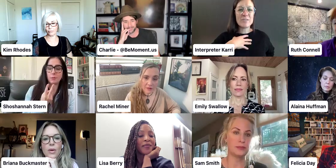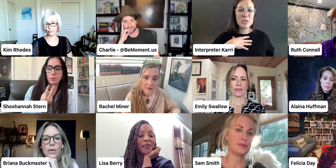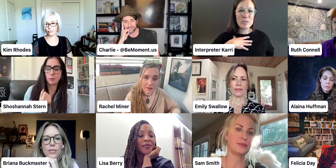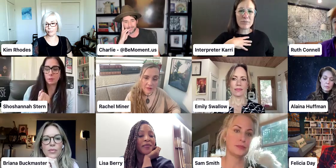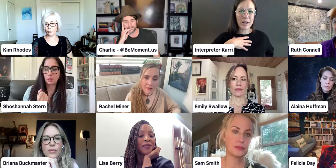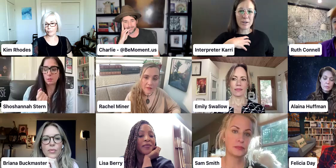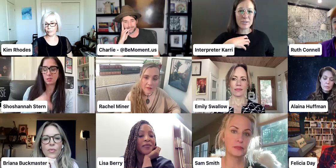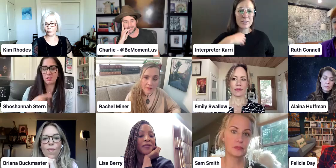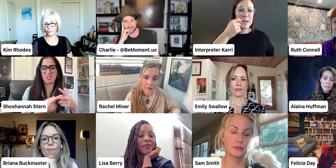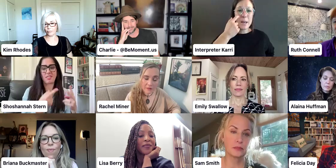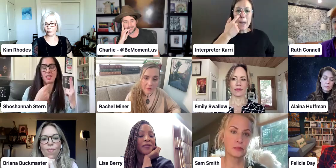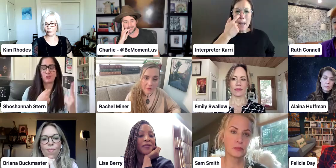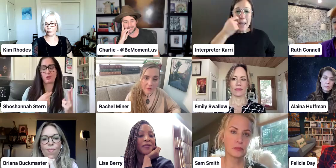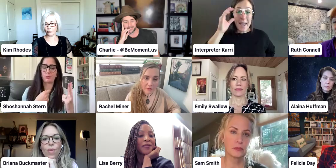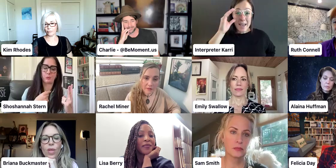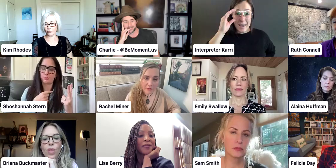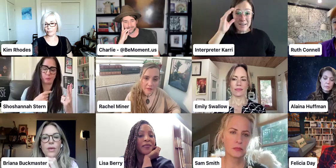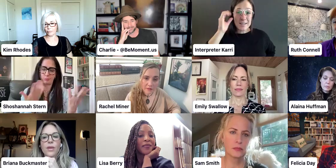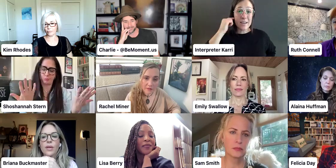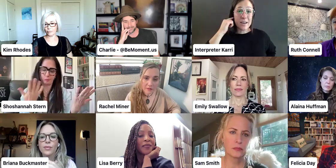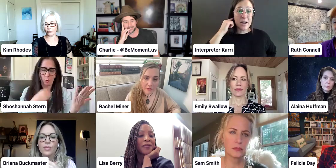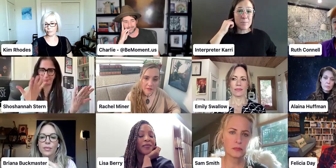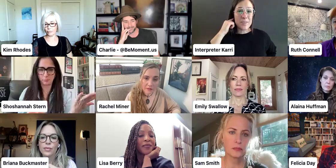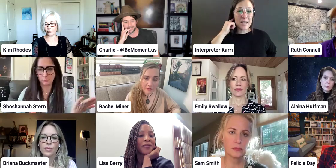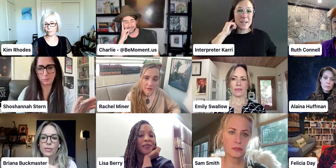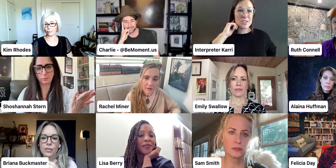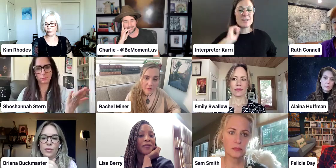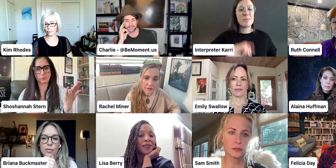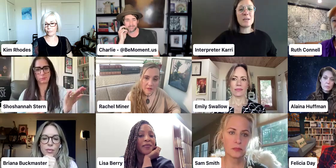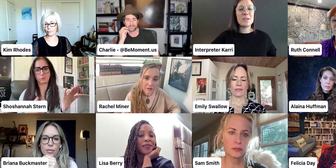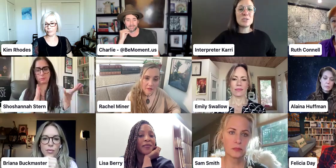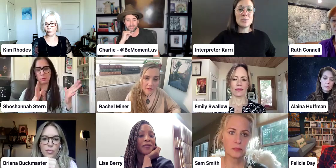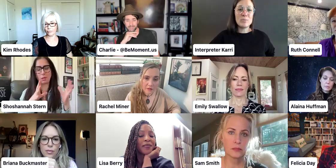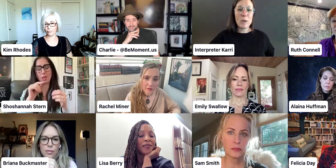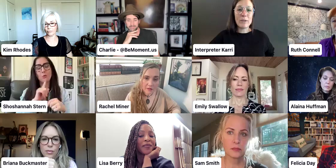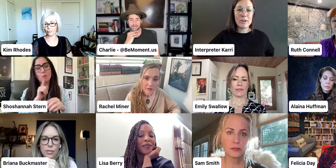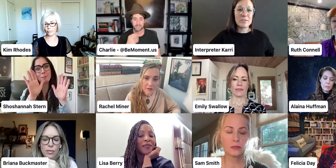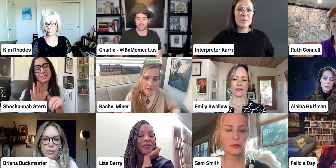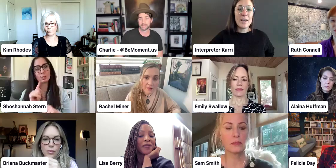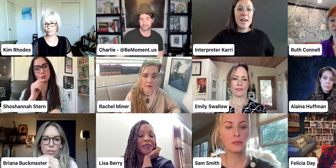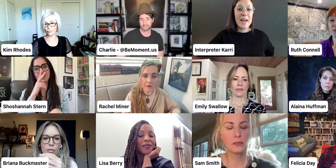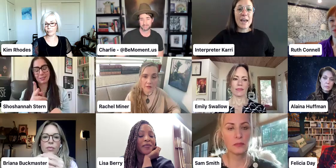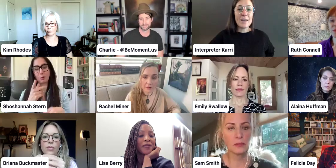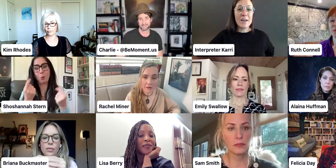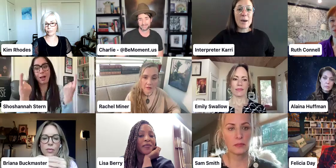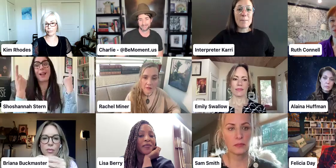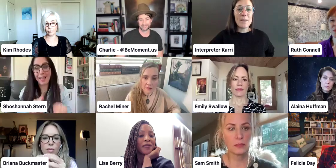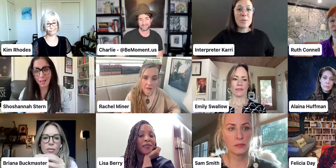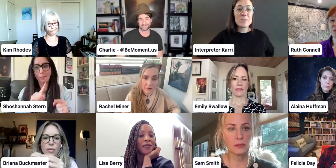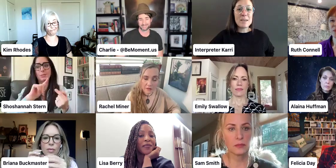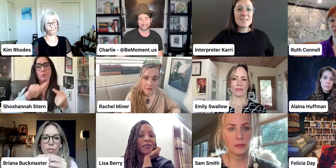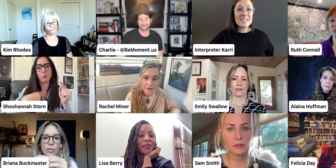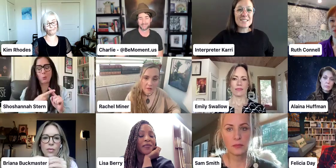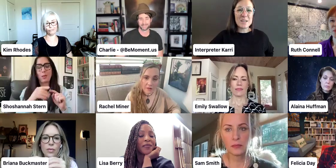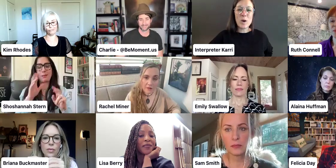we did have 2 deaf writers, and then it just ended up being 2 white writers. And it